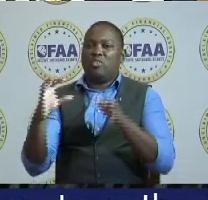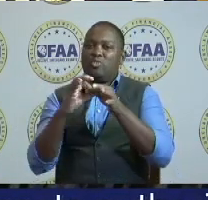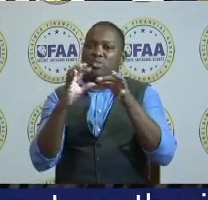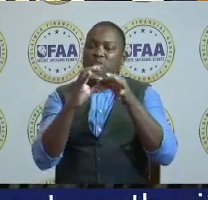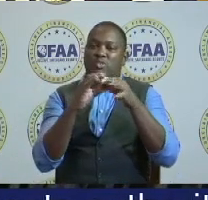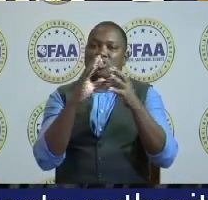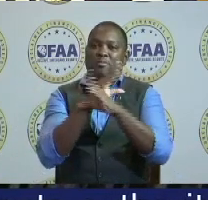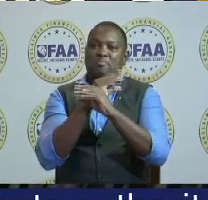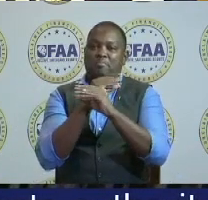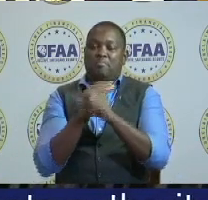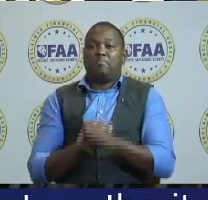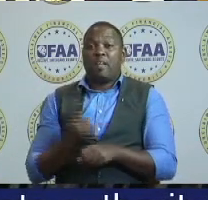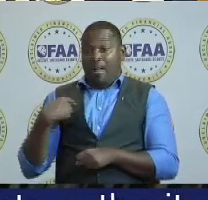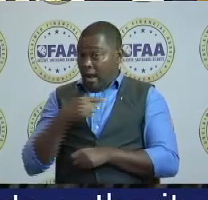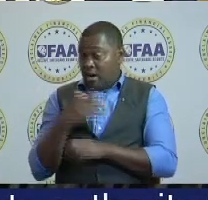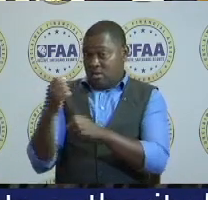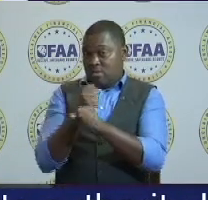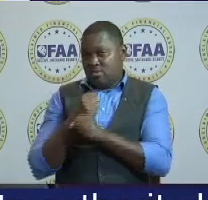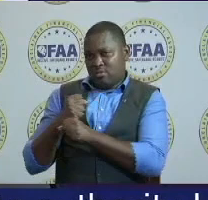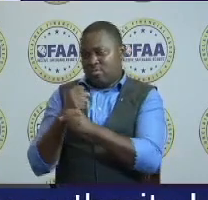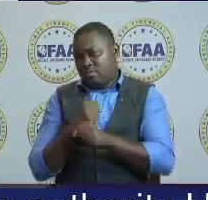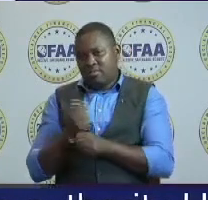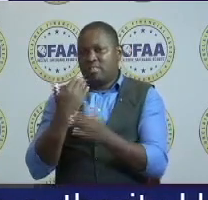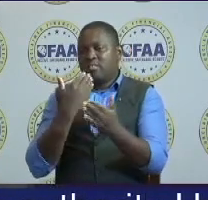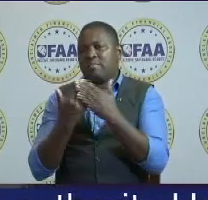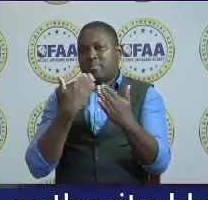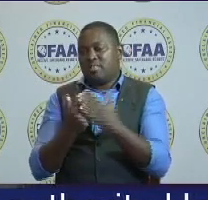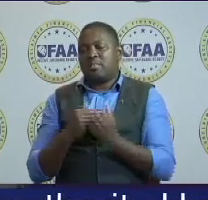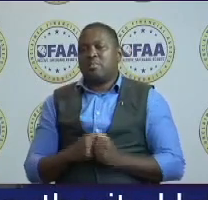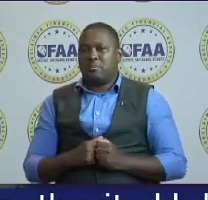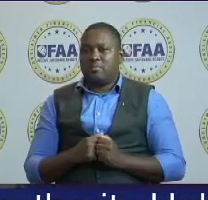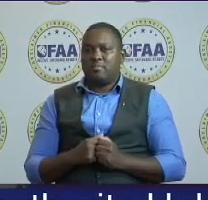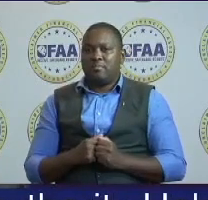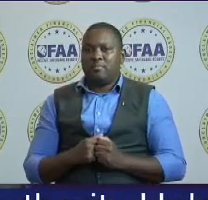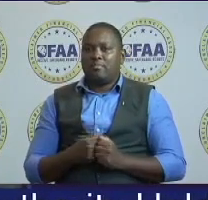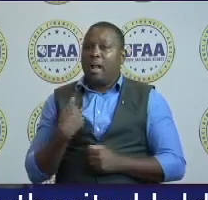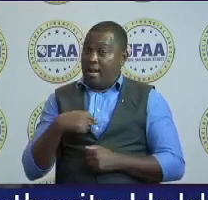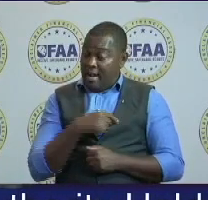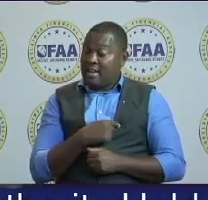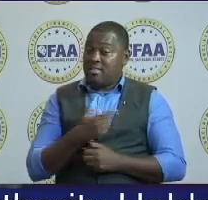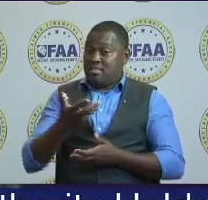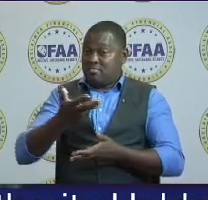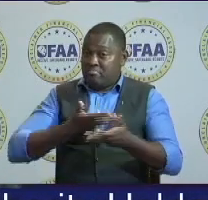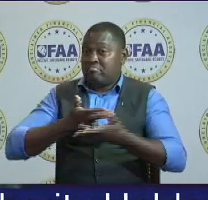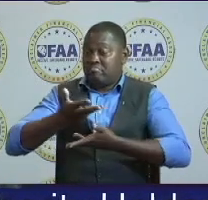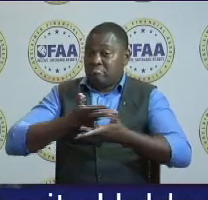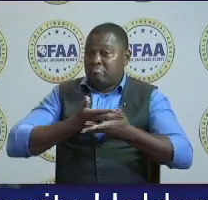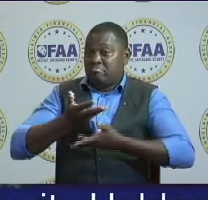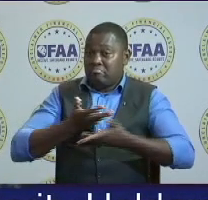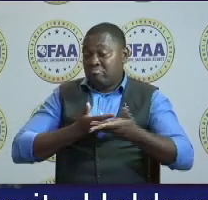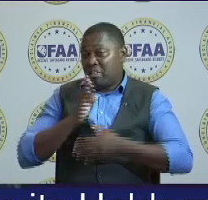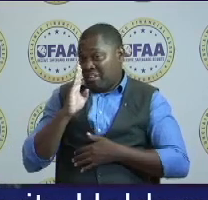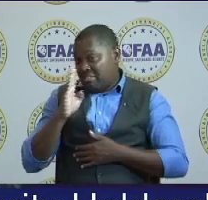today, our holders. I'm sure in one way or the other, we have interacted with you, either